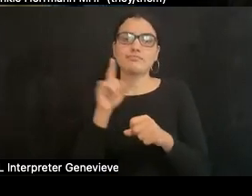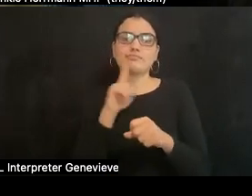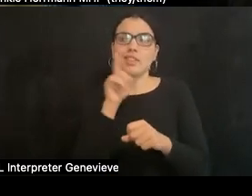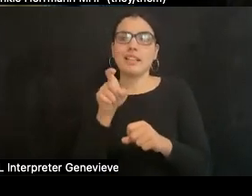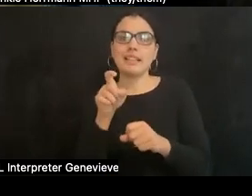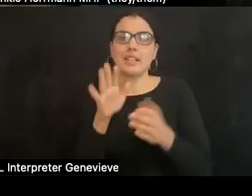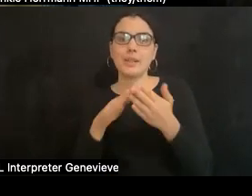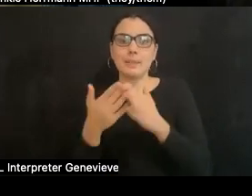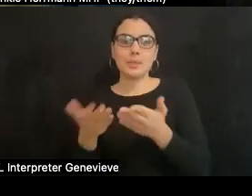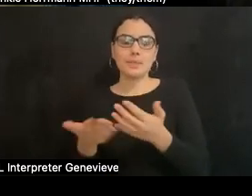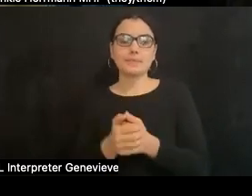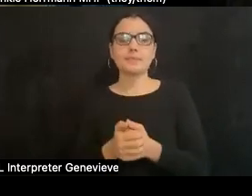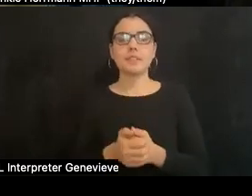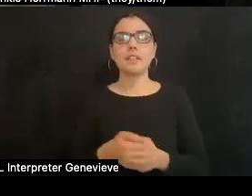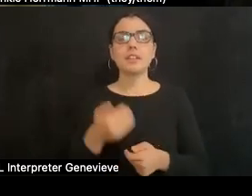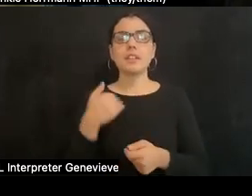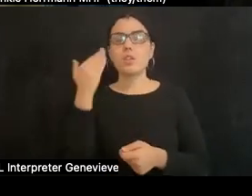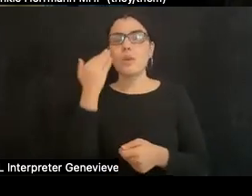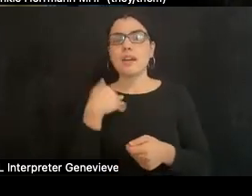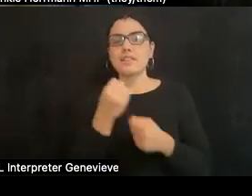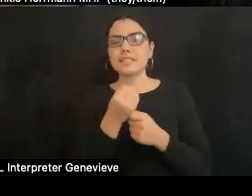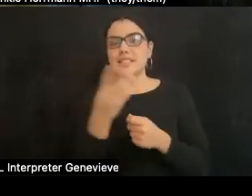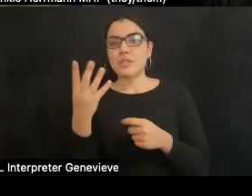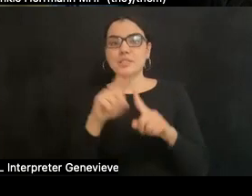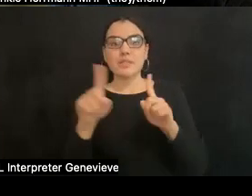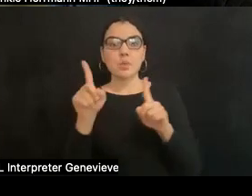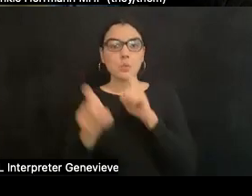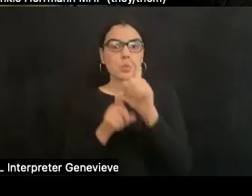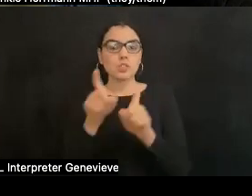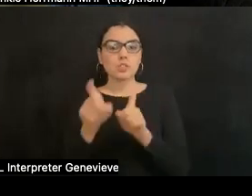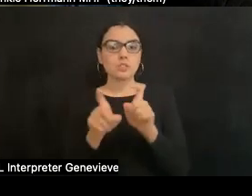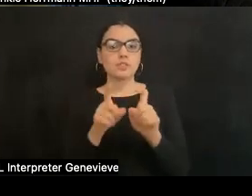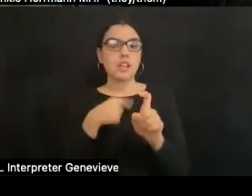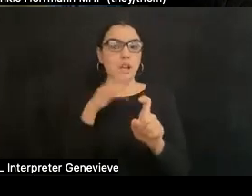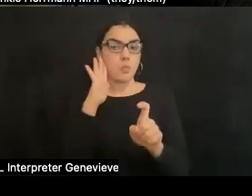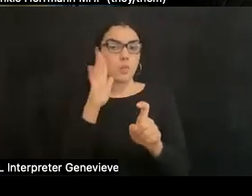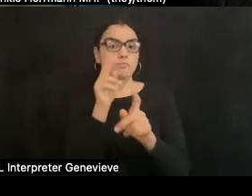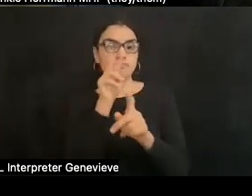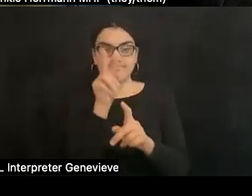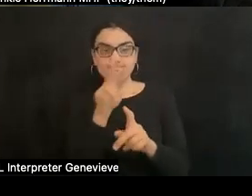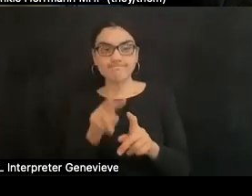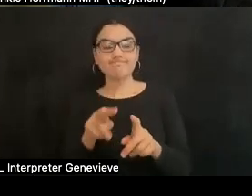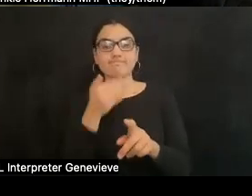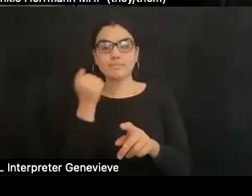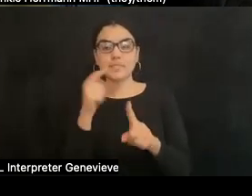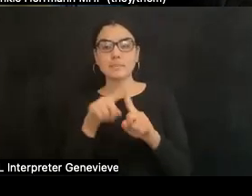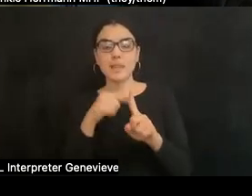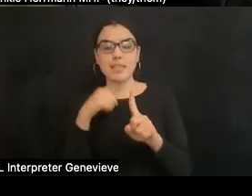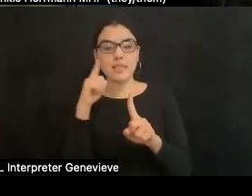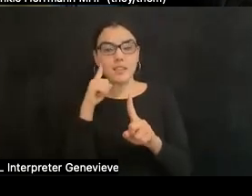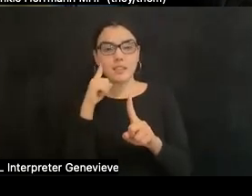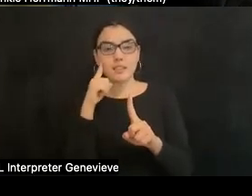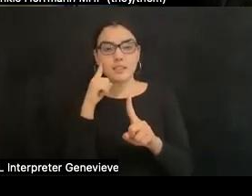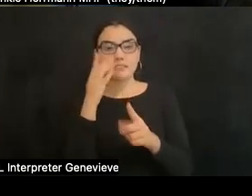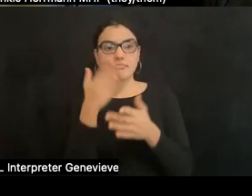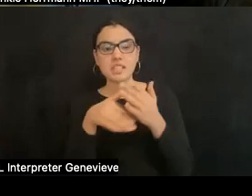Okay. All right. I know there are some other questions in the chat, and I'm going to keep track of those to the best of my ability, but I think